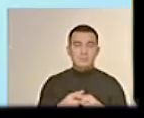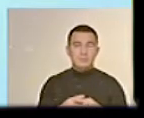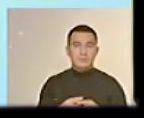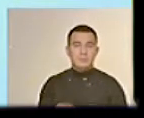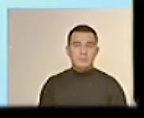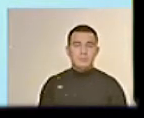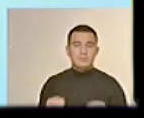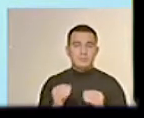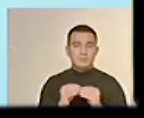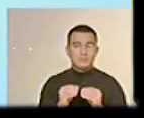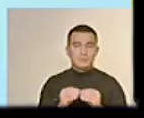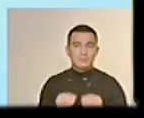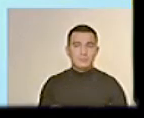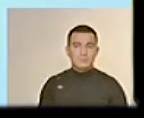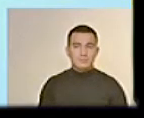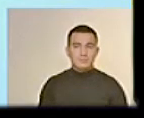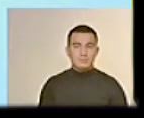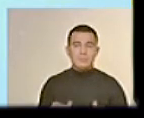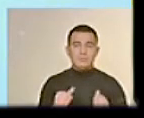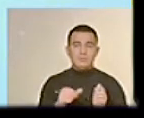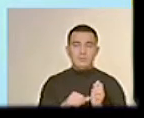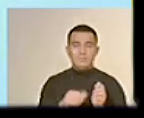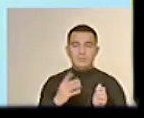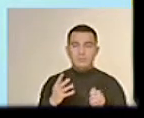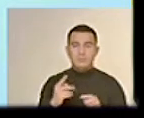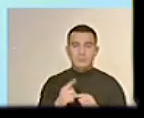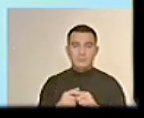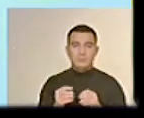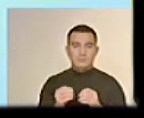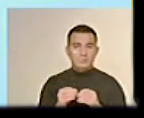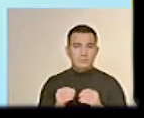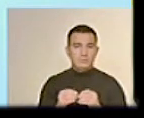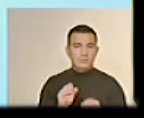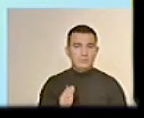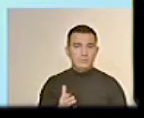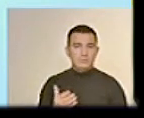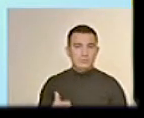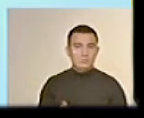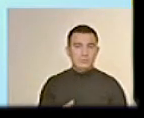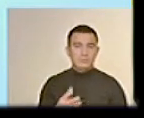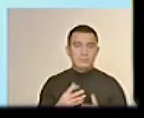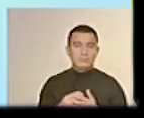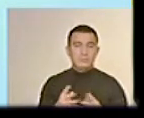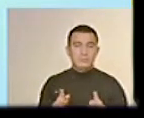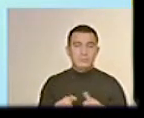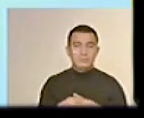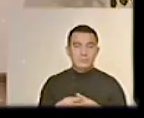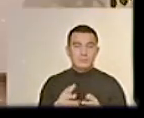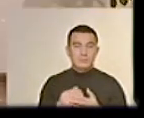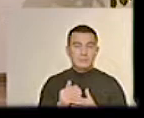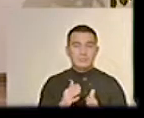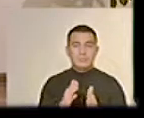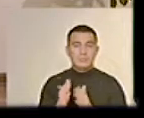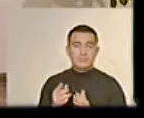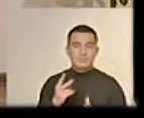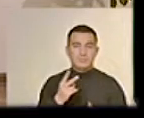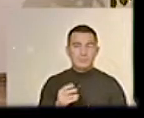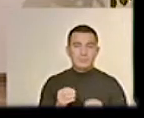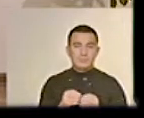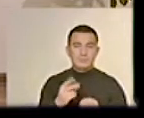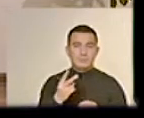olamiz 10. Demak 6 ga 4 ni qo'shdik 10. Reaksiyadan oldin esa 2 ta ekan. 10 ni 2